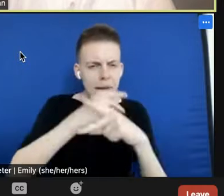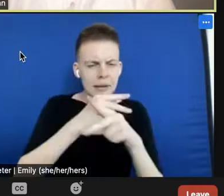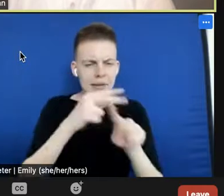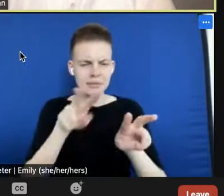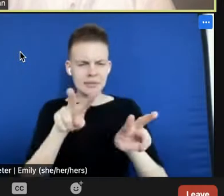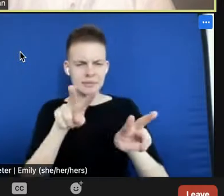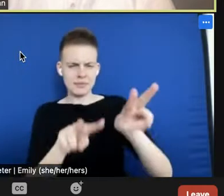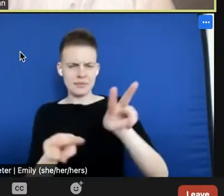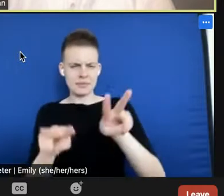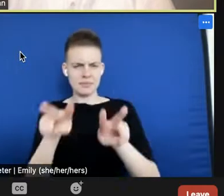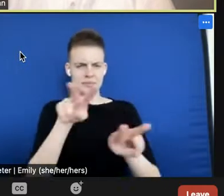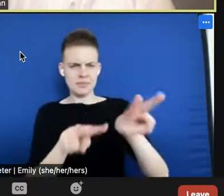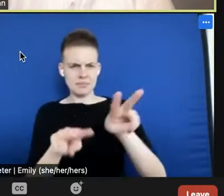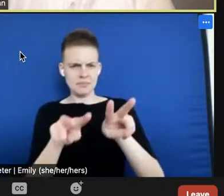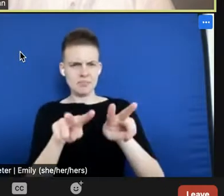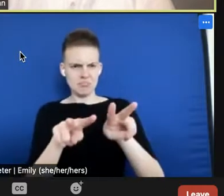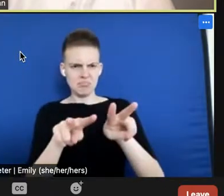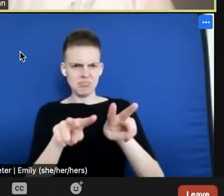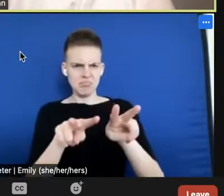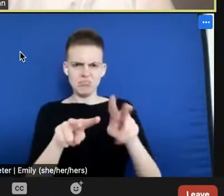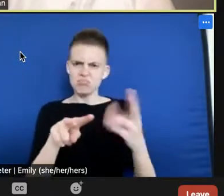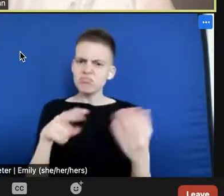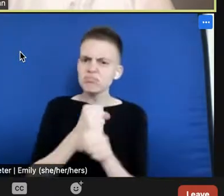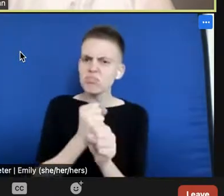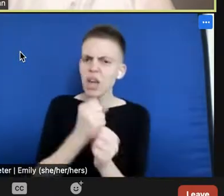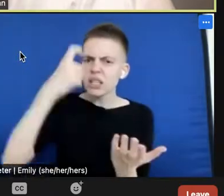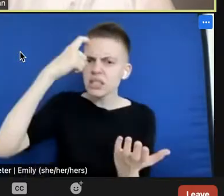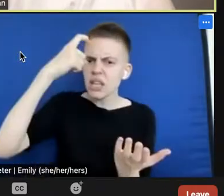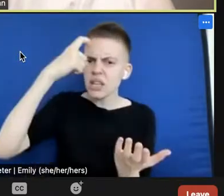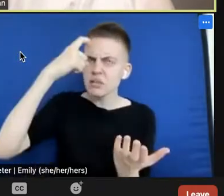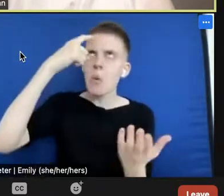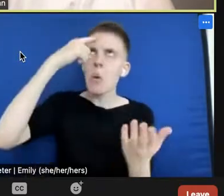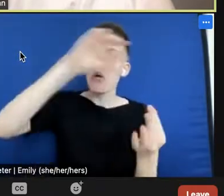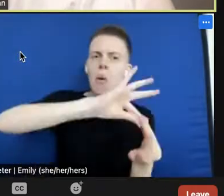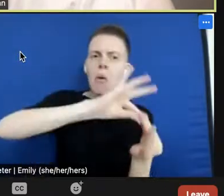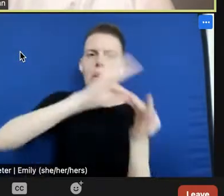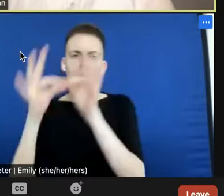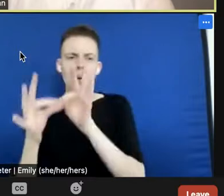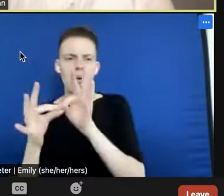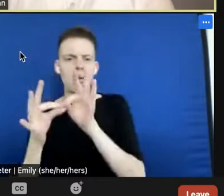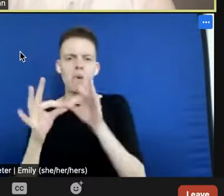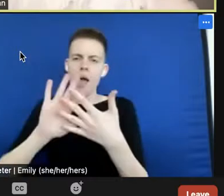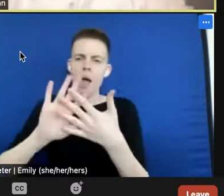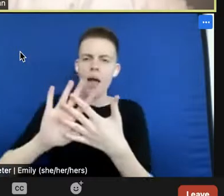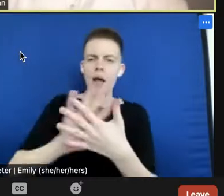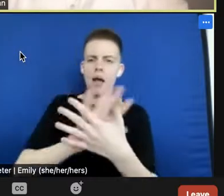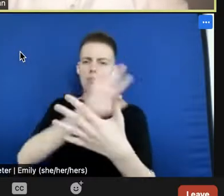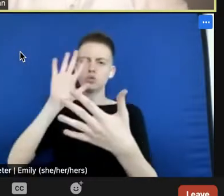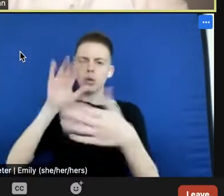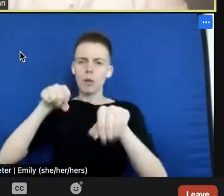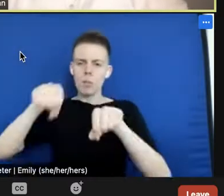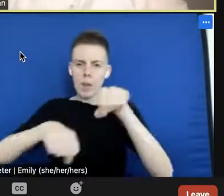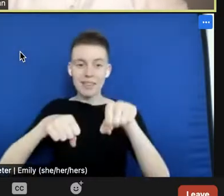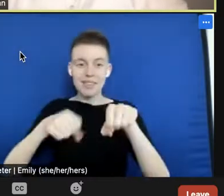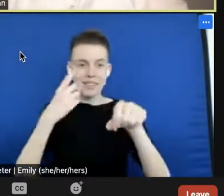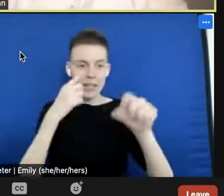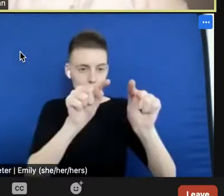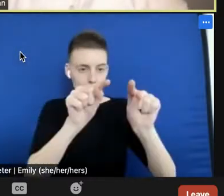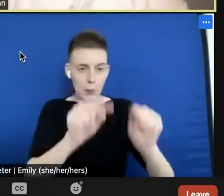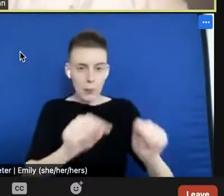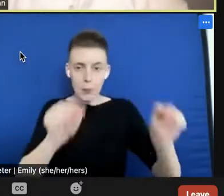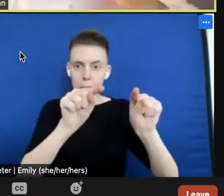seeing there. And I think we can all see that this could be a really stylized version of wheels and